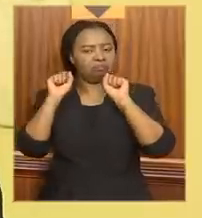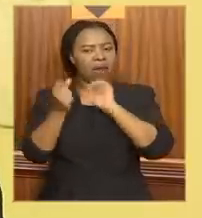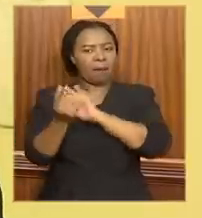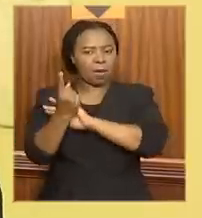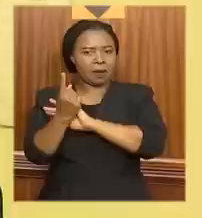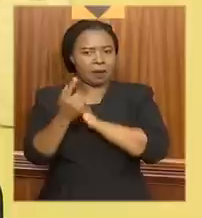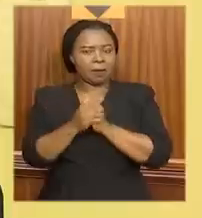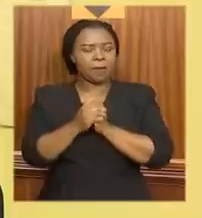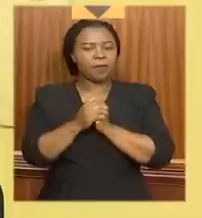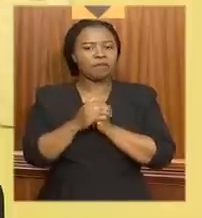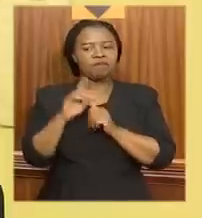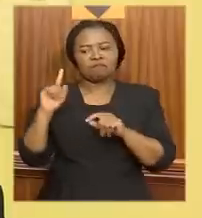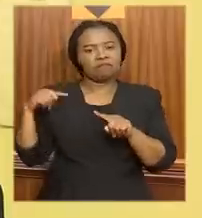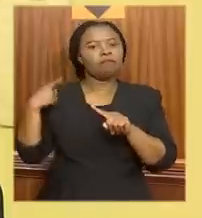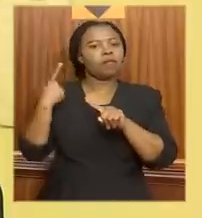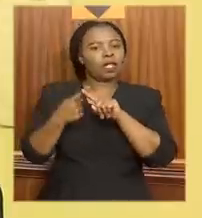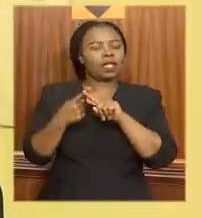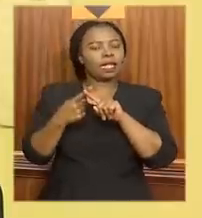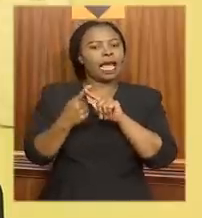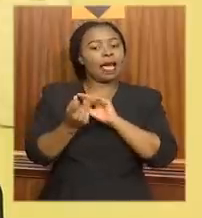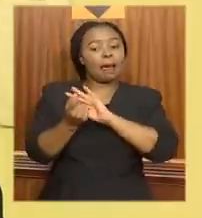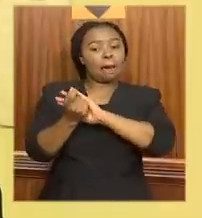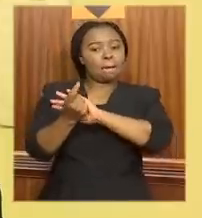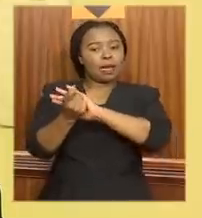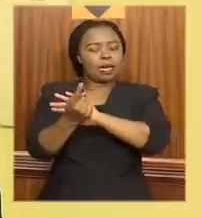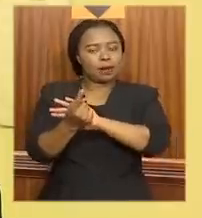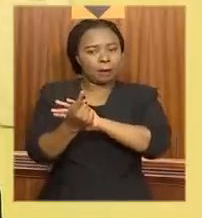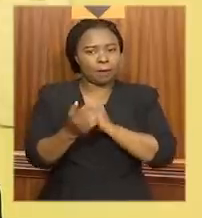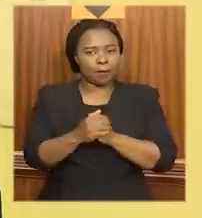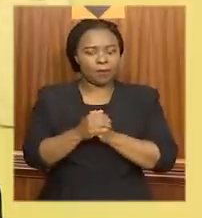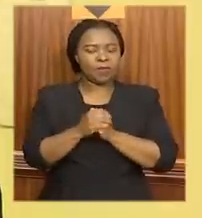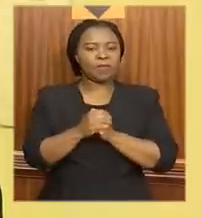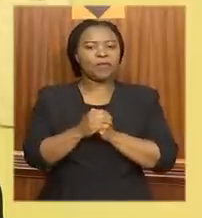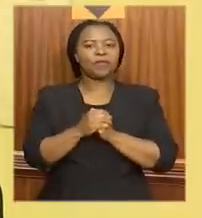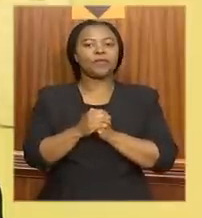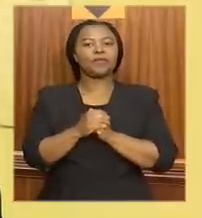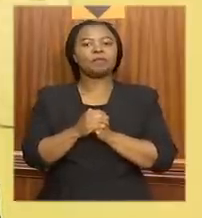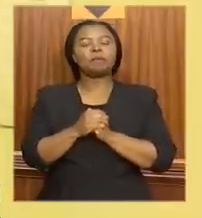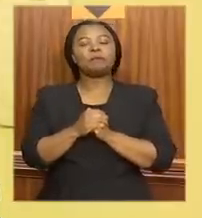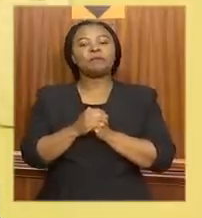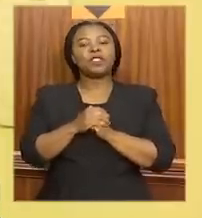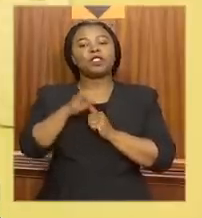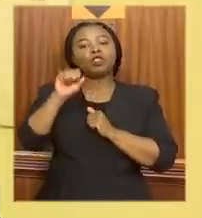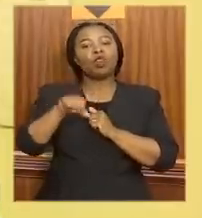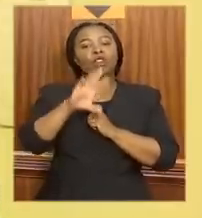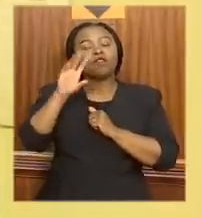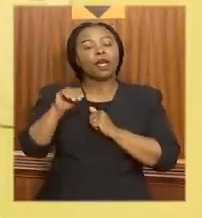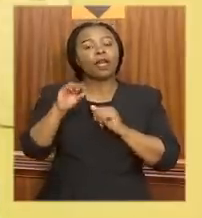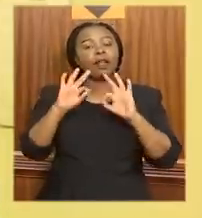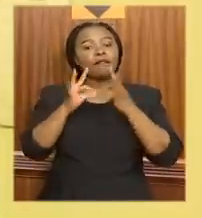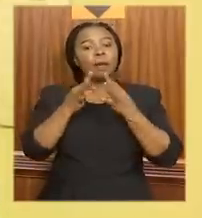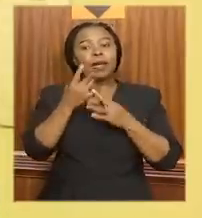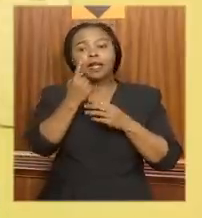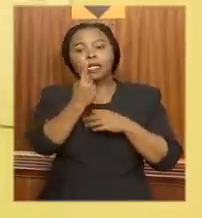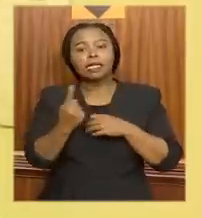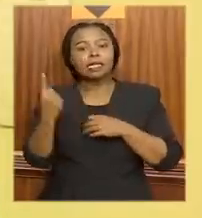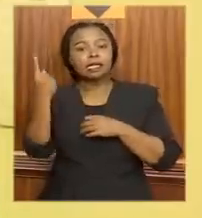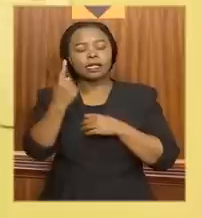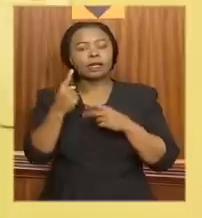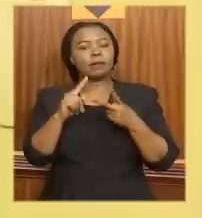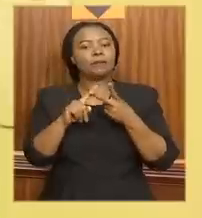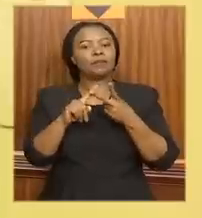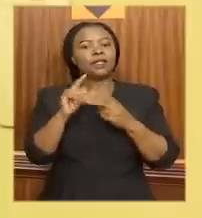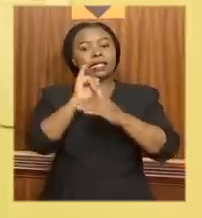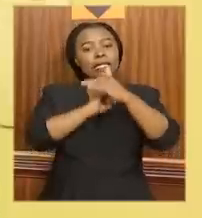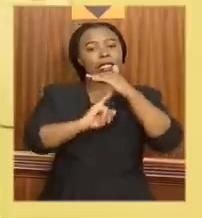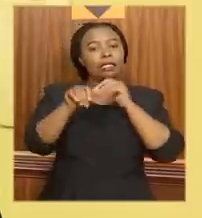that we've been experiencing have inconvenienced millions of households, individuals, and